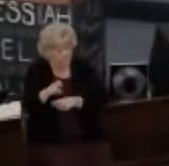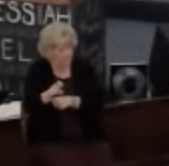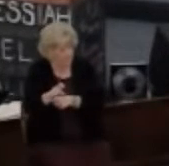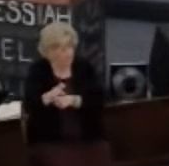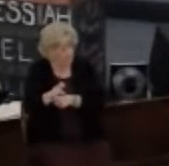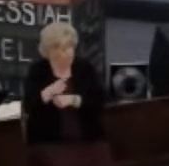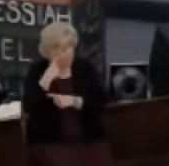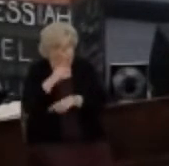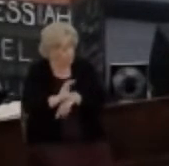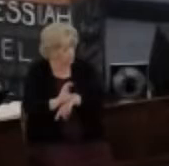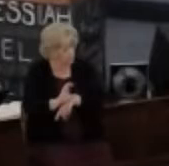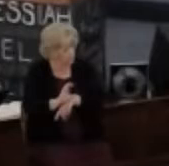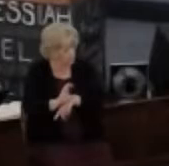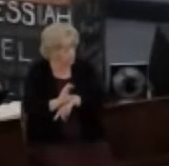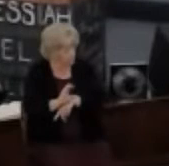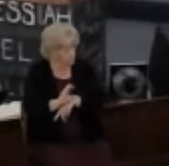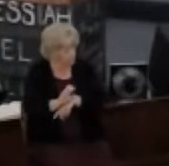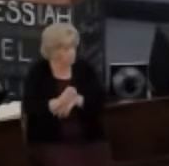needs.